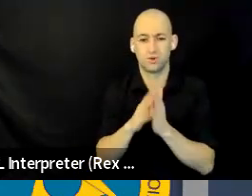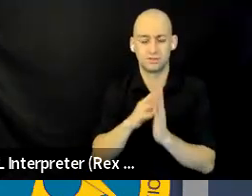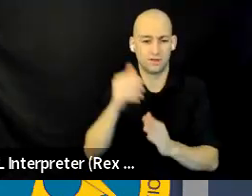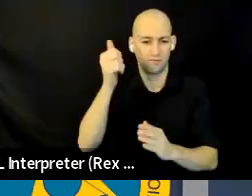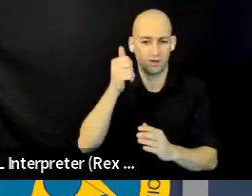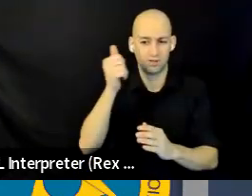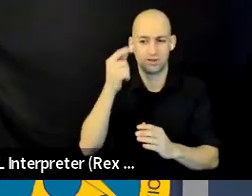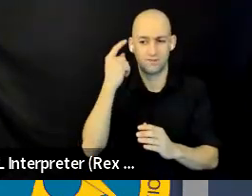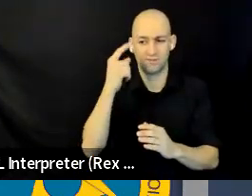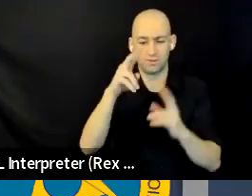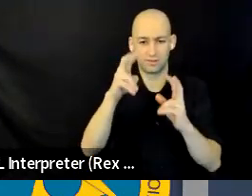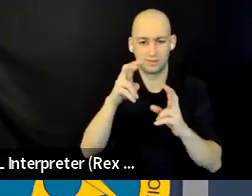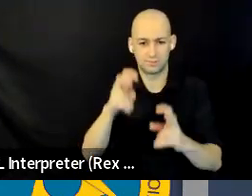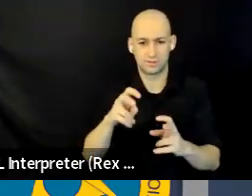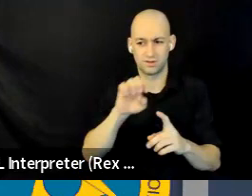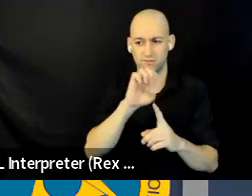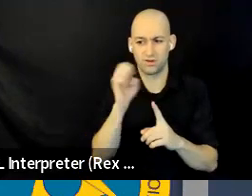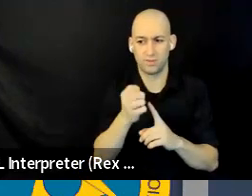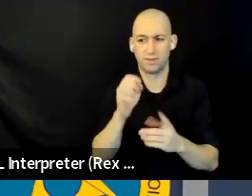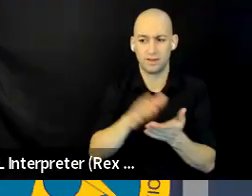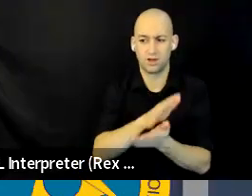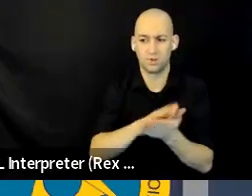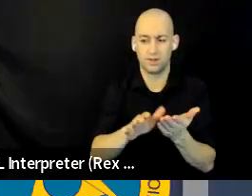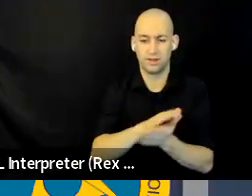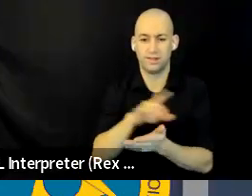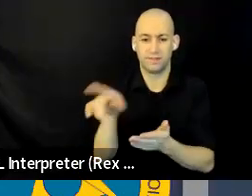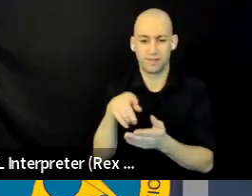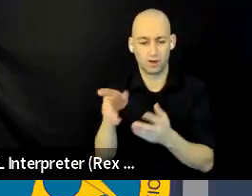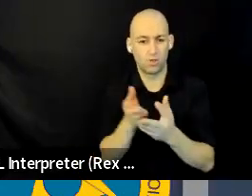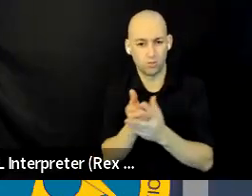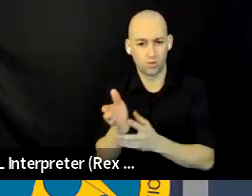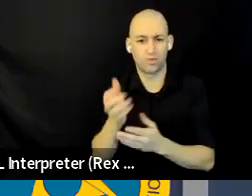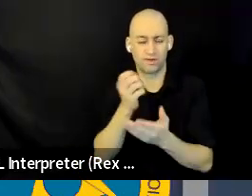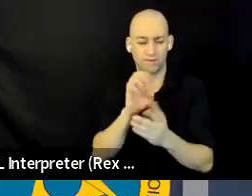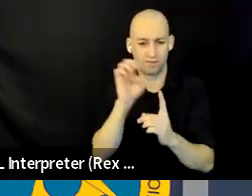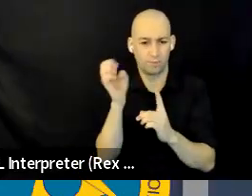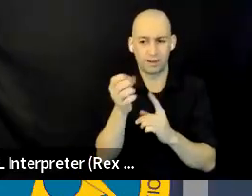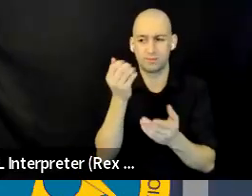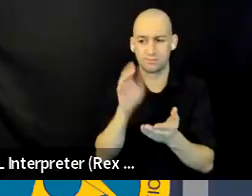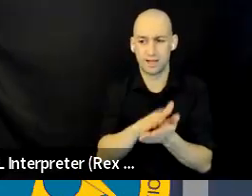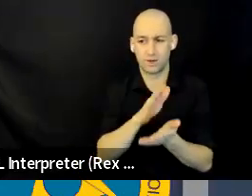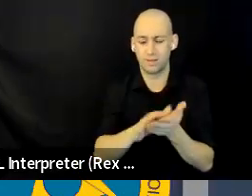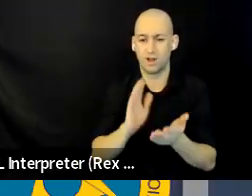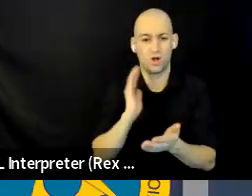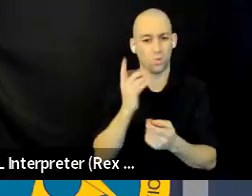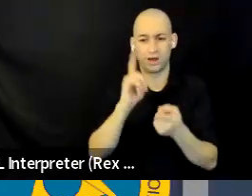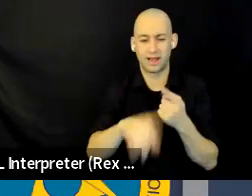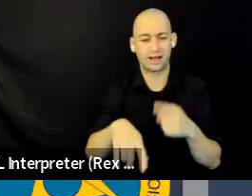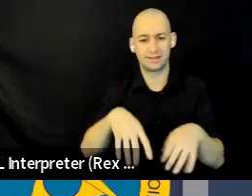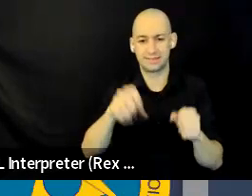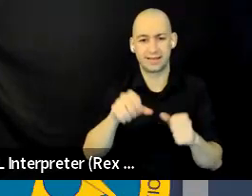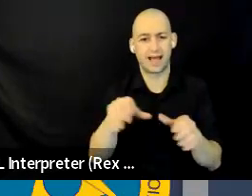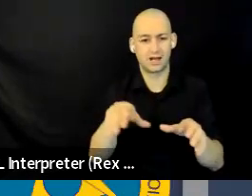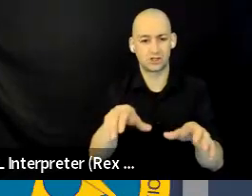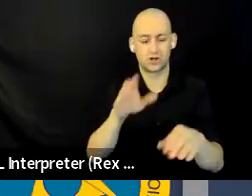the preliminary assessment and the environmental document. And so as they go through in the environmental document, we cannot take action on a specific